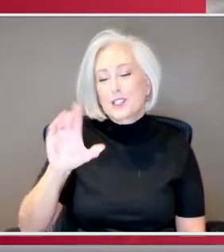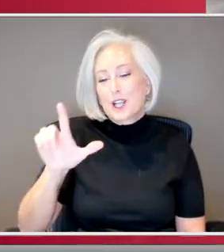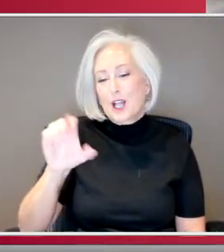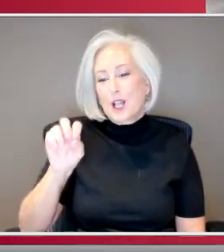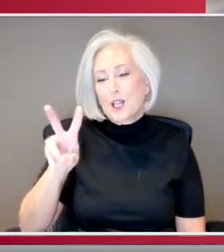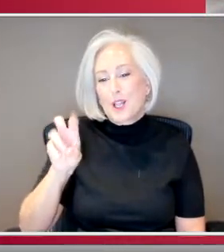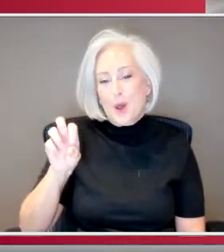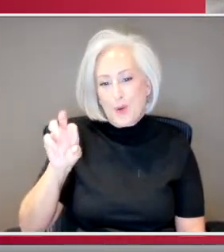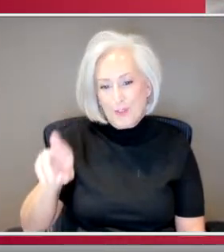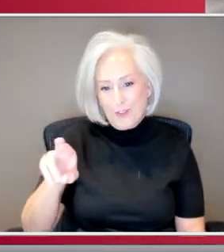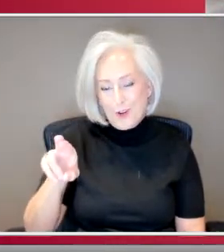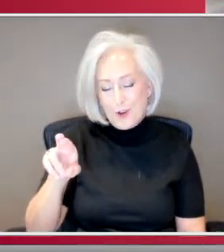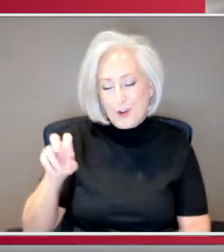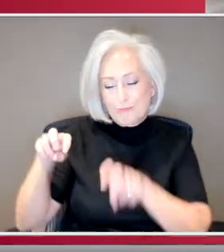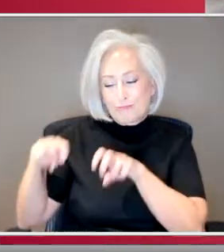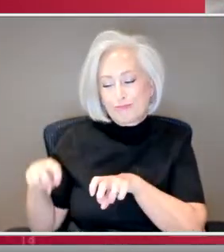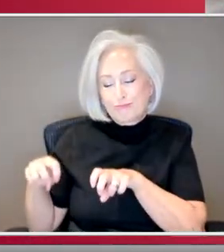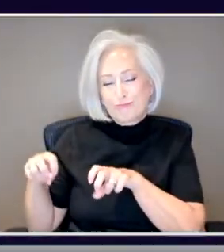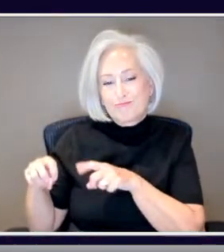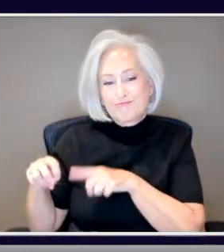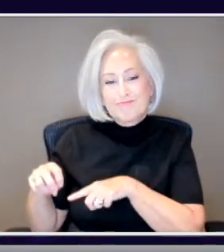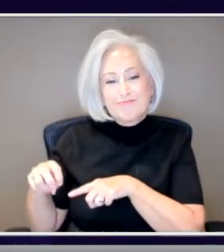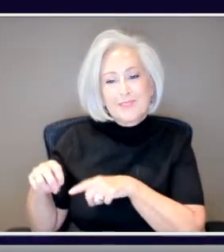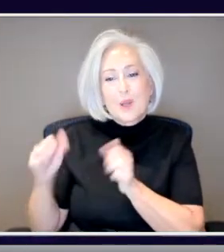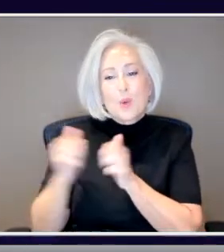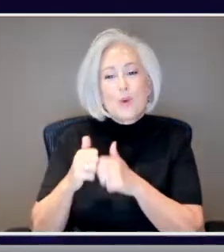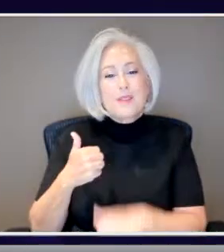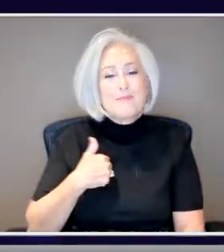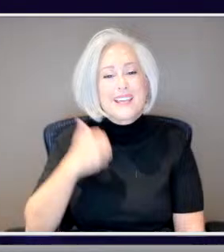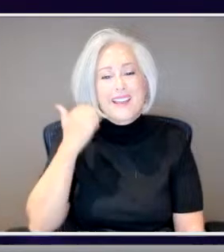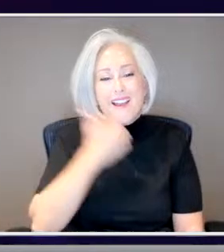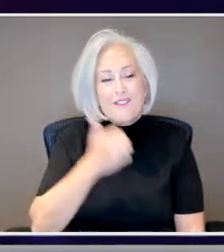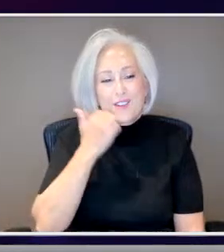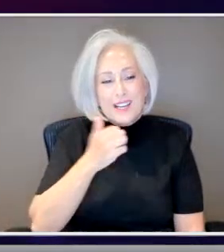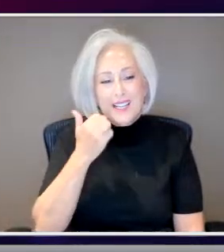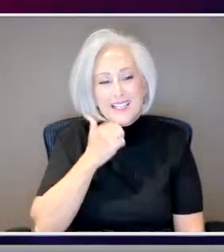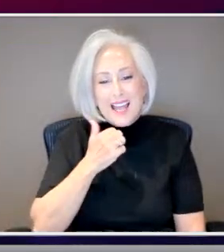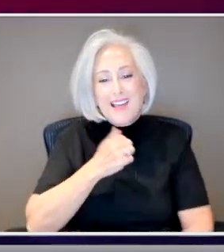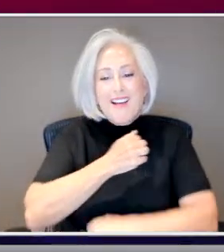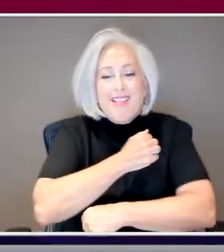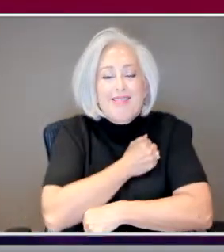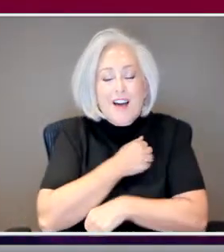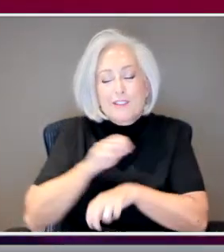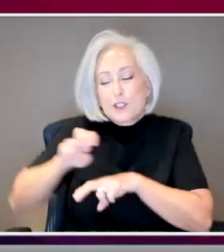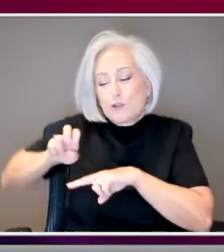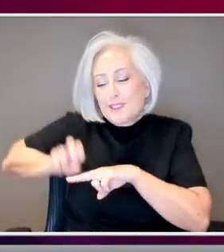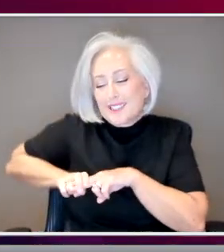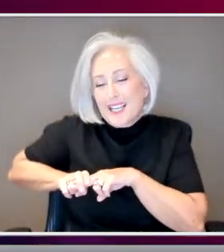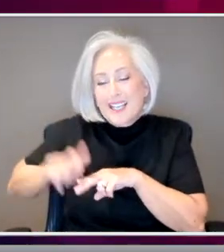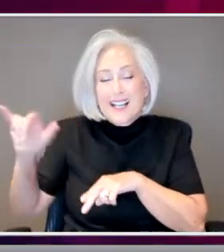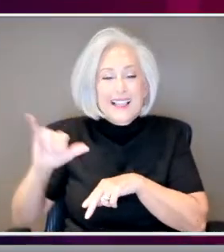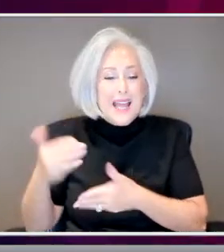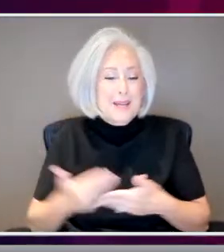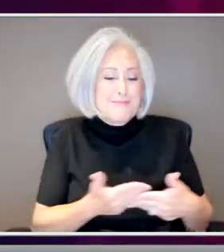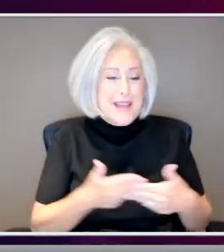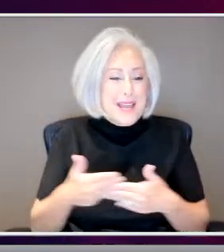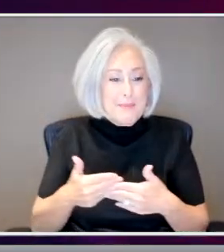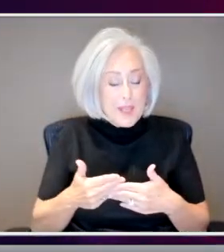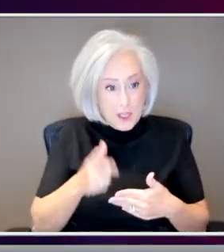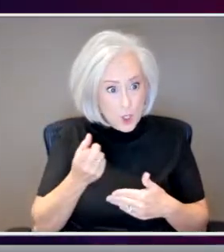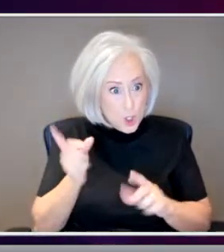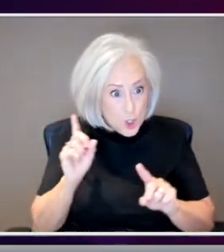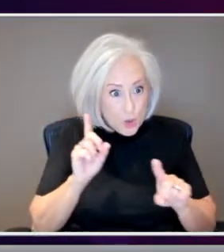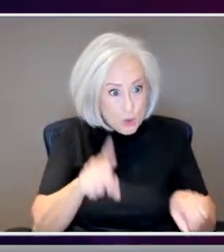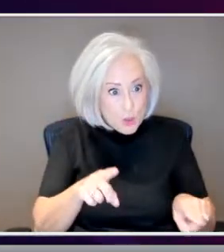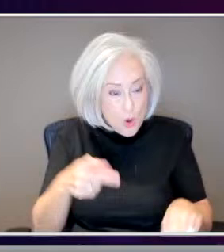beside me all the time, every day. He loves to sit behind my table. He's like a baby. Do you really take him to the park and put him in the swings?